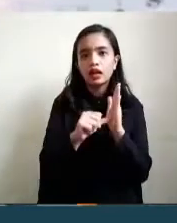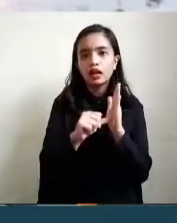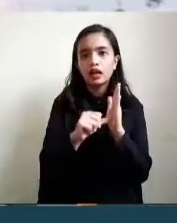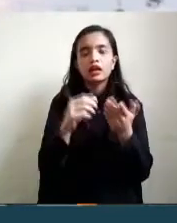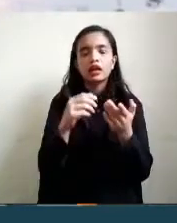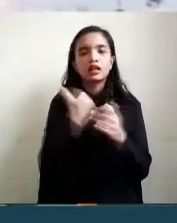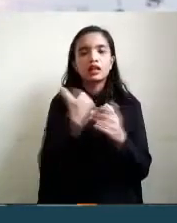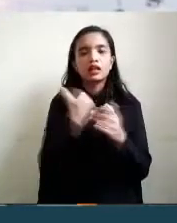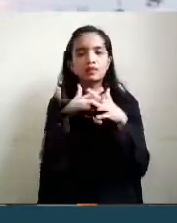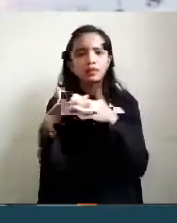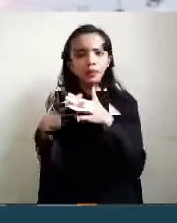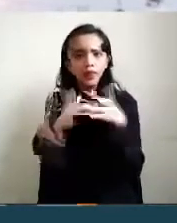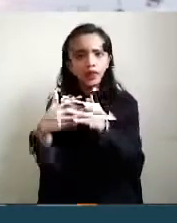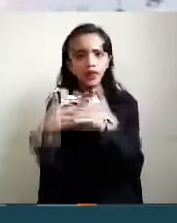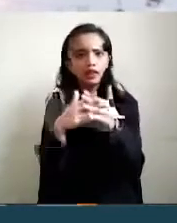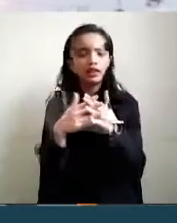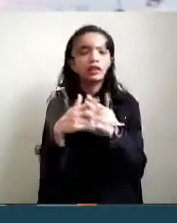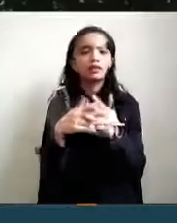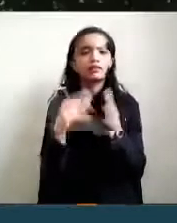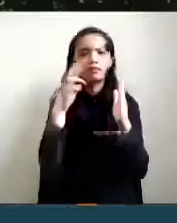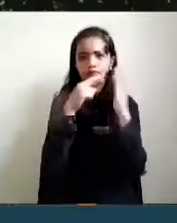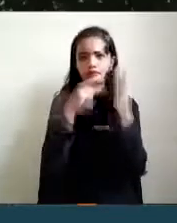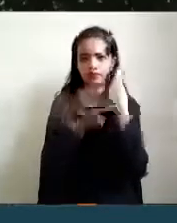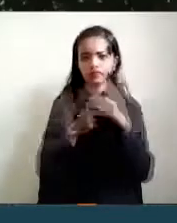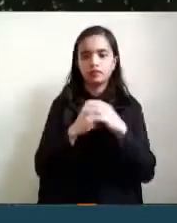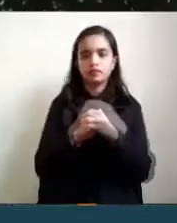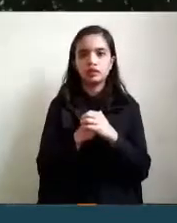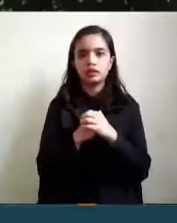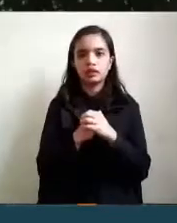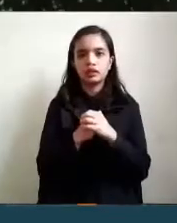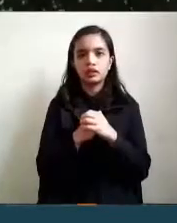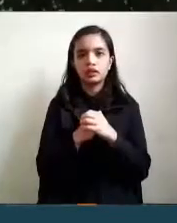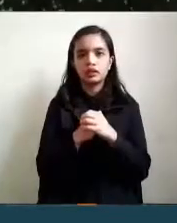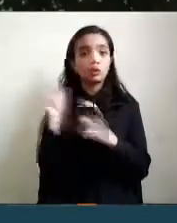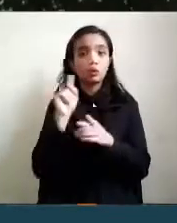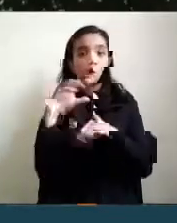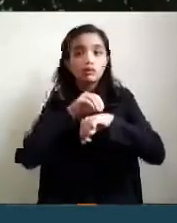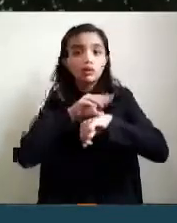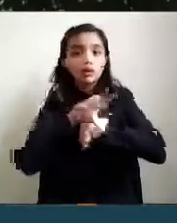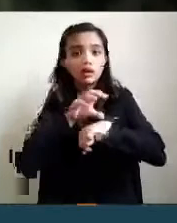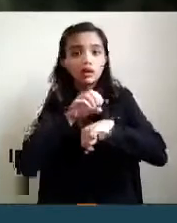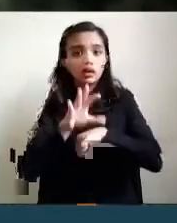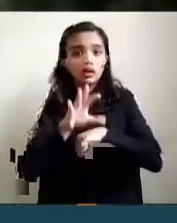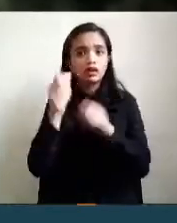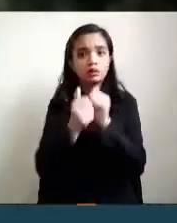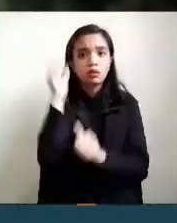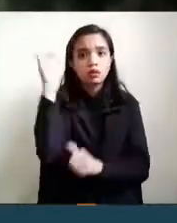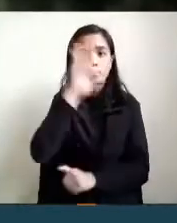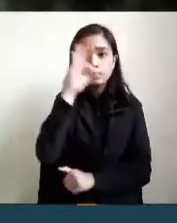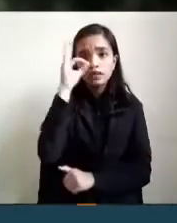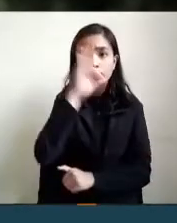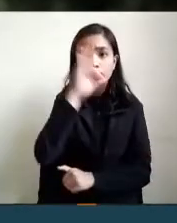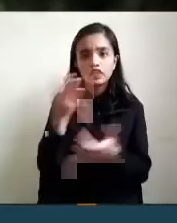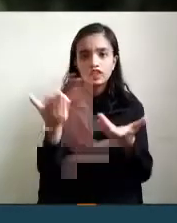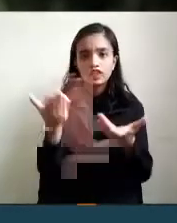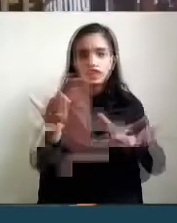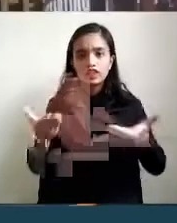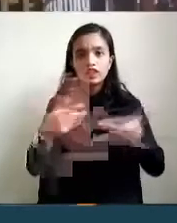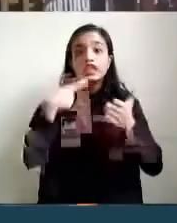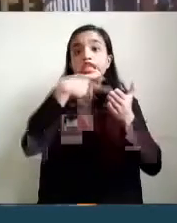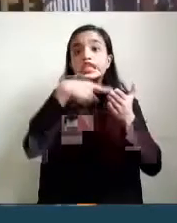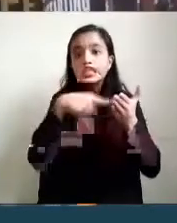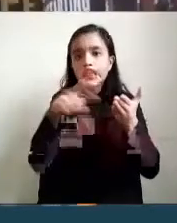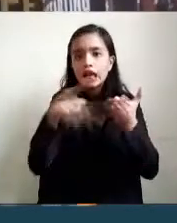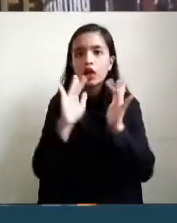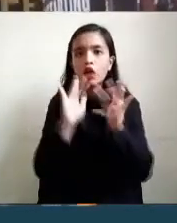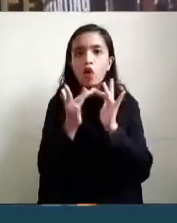relevant federal and state guidelines. We advise many of our Filipino kababayans here in the United States to check on the online